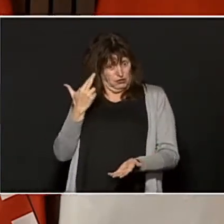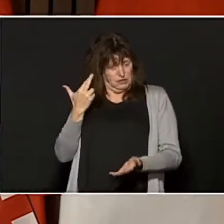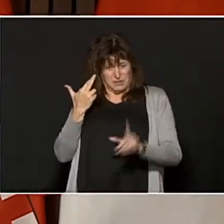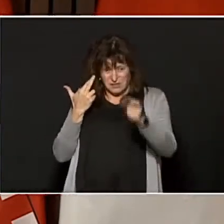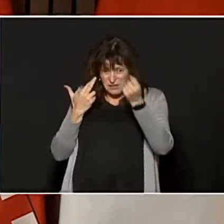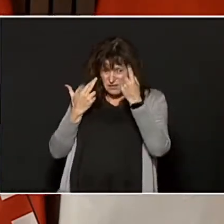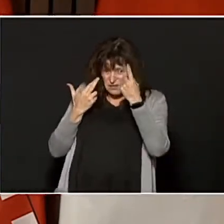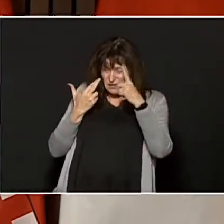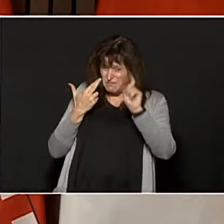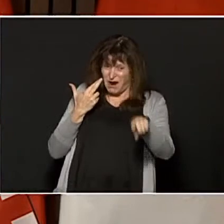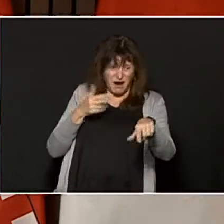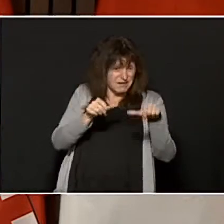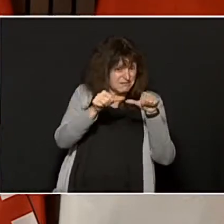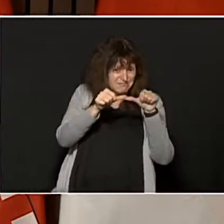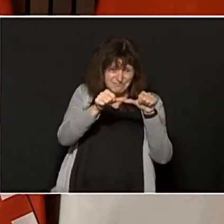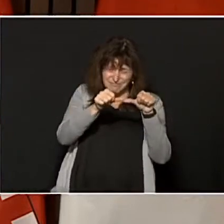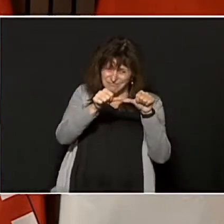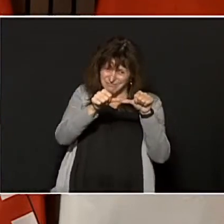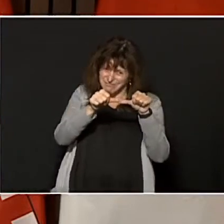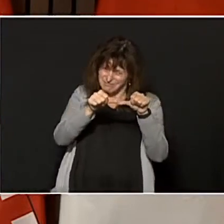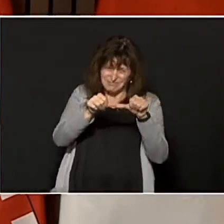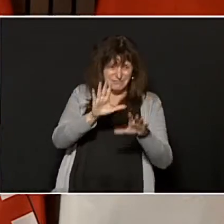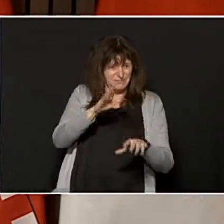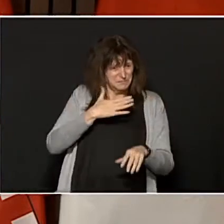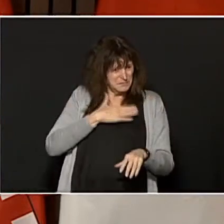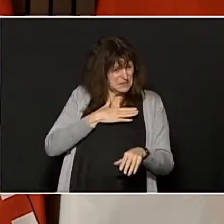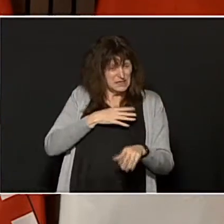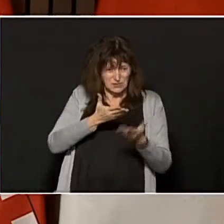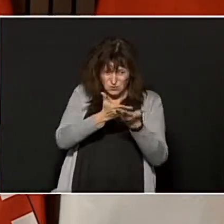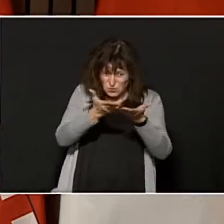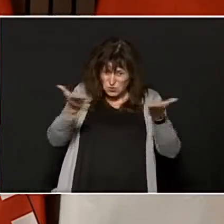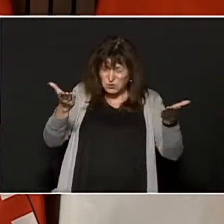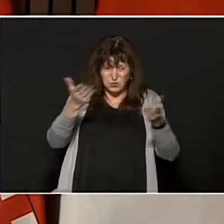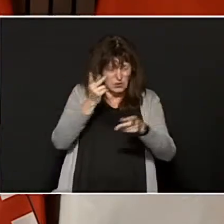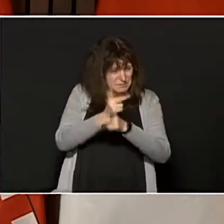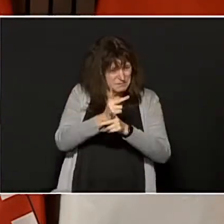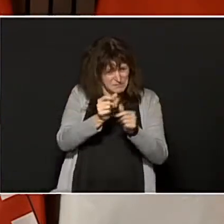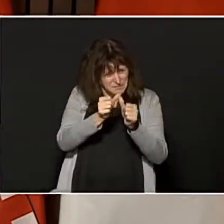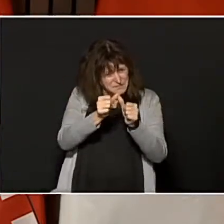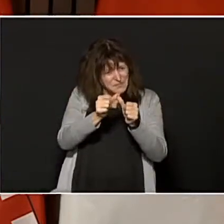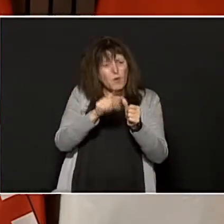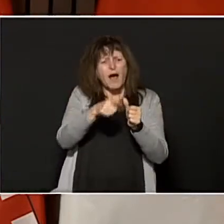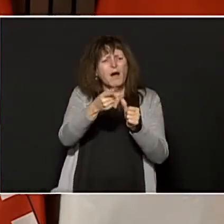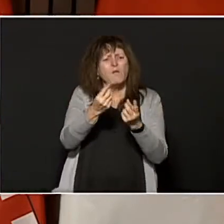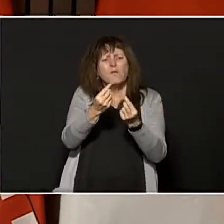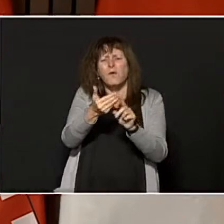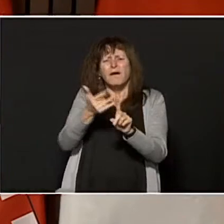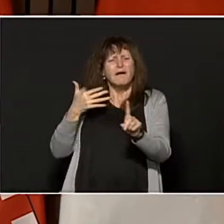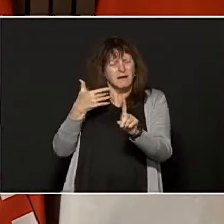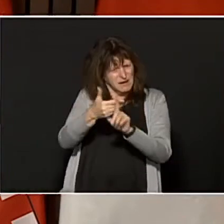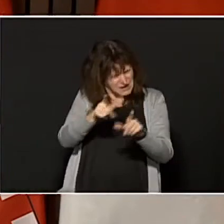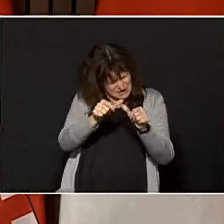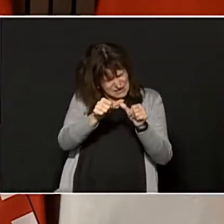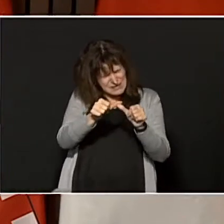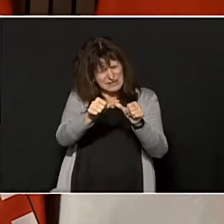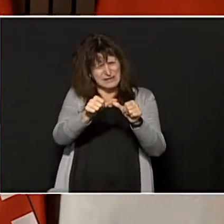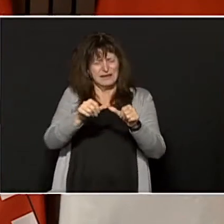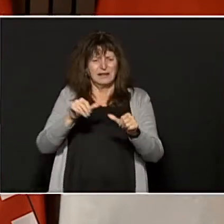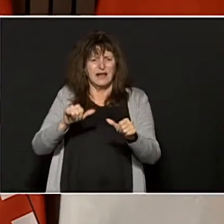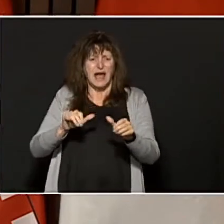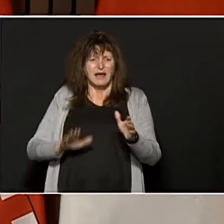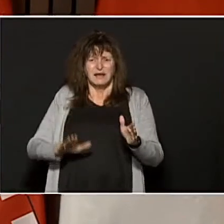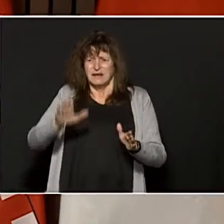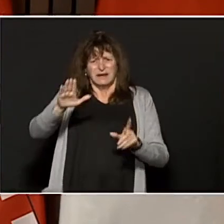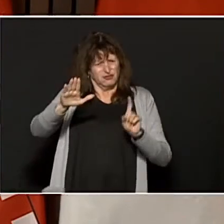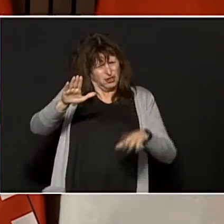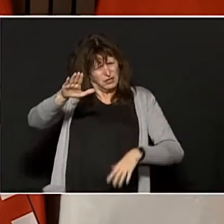requires staying the course and making sure that we make the third wave the last wave, that we control spread so that our vaccination efforts